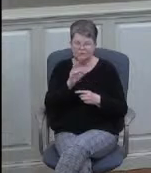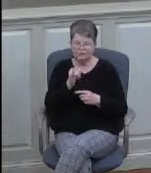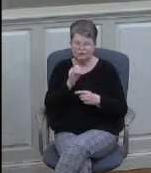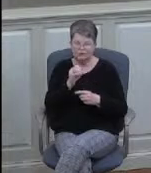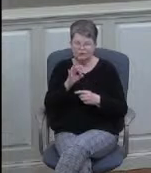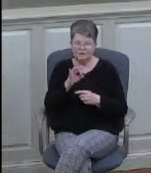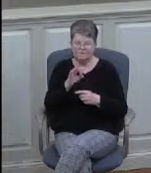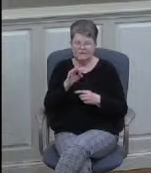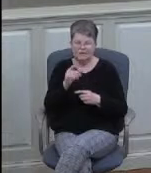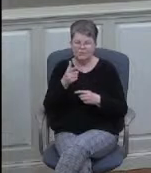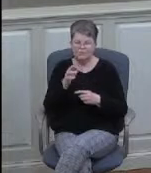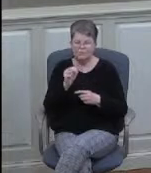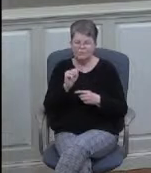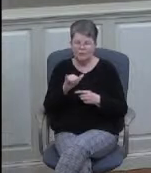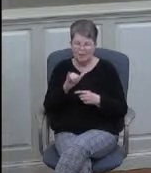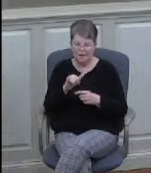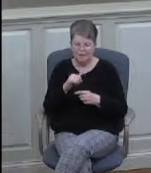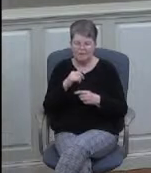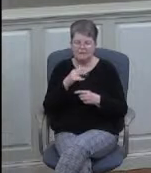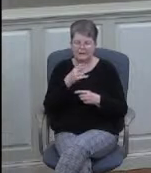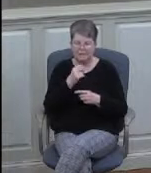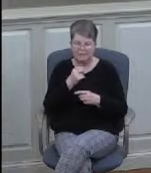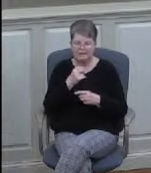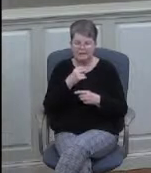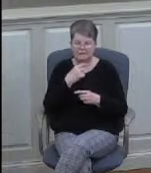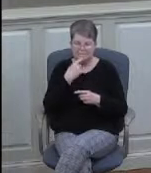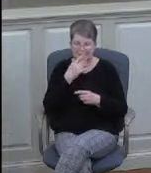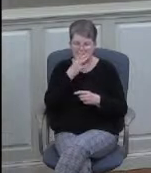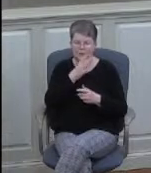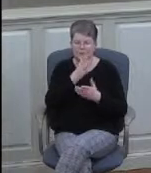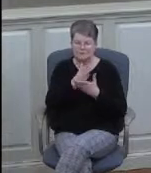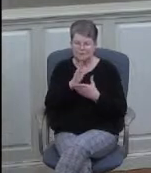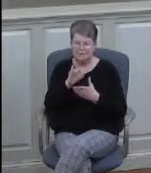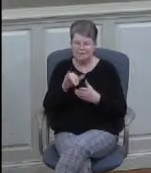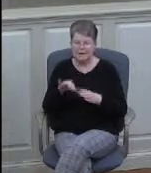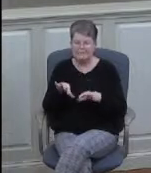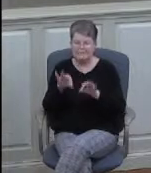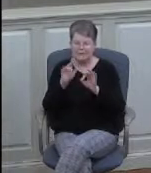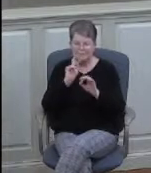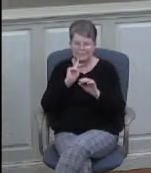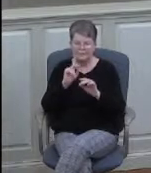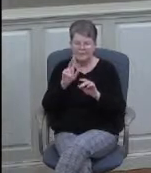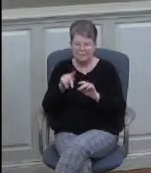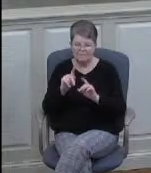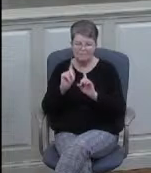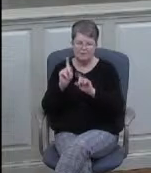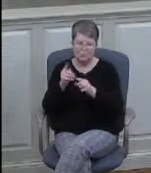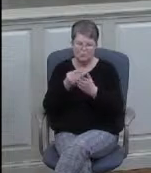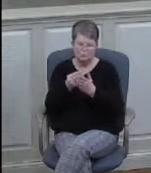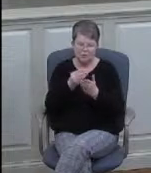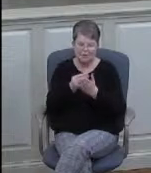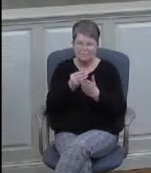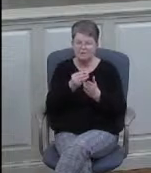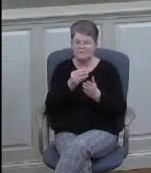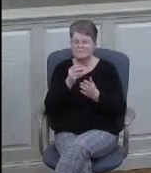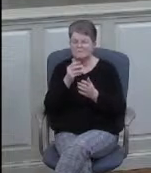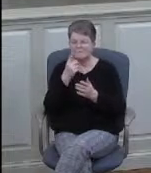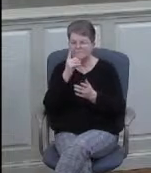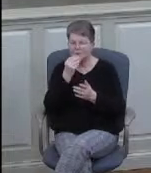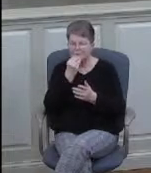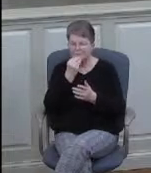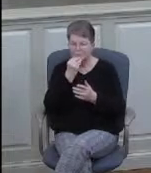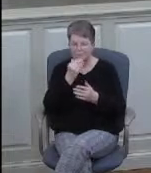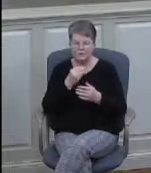out that he was willing to come by, pick people up, take them shopping, or go shopping for groceries. Or, you